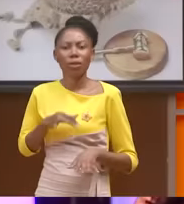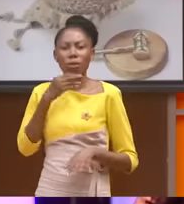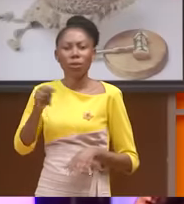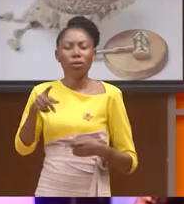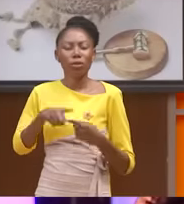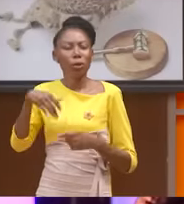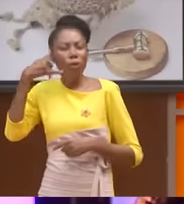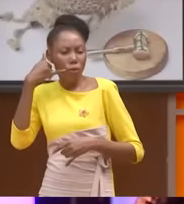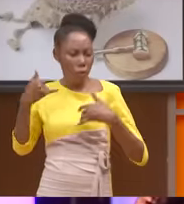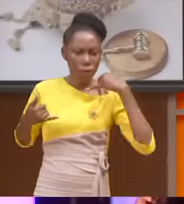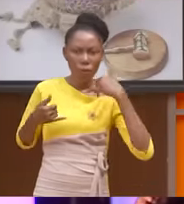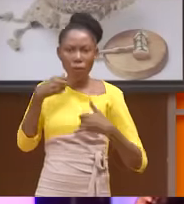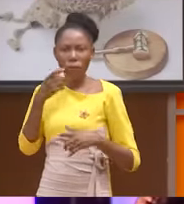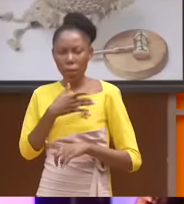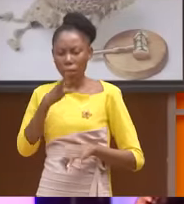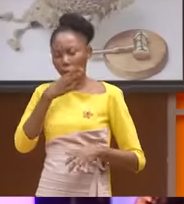have to be rude to each other either.